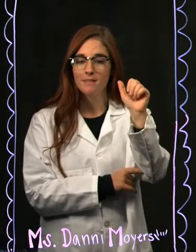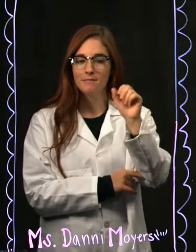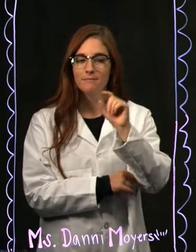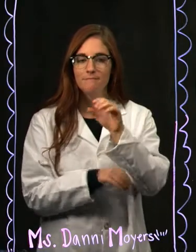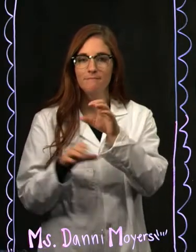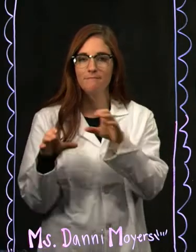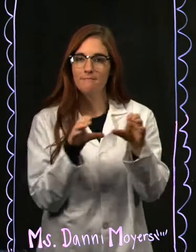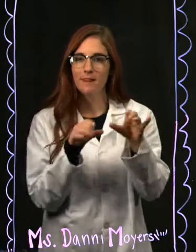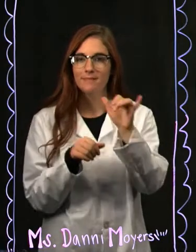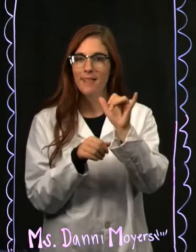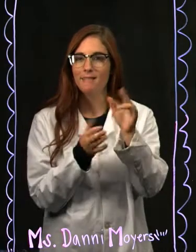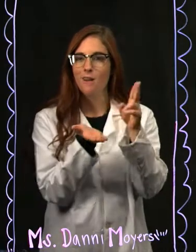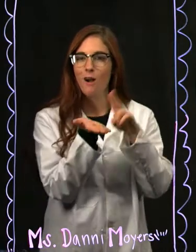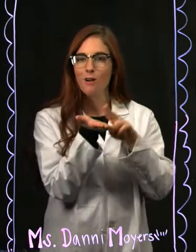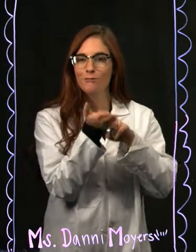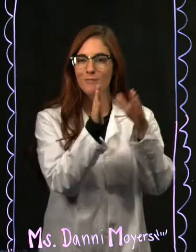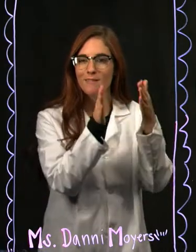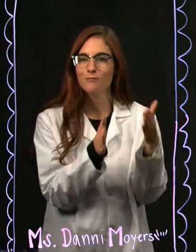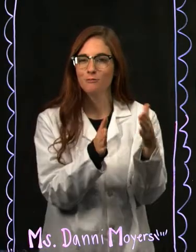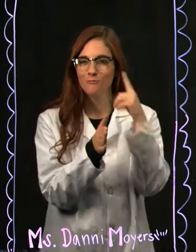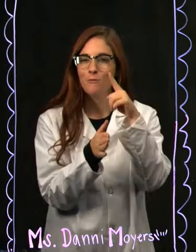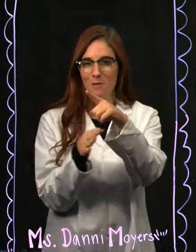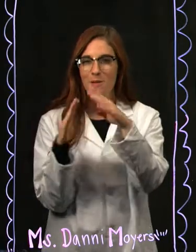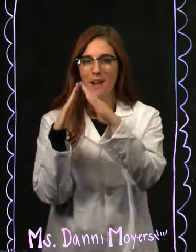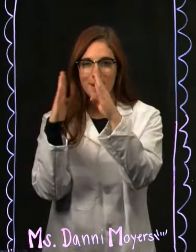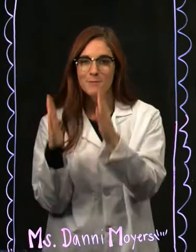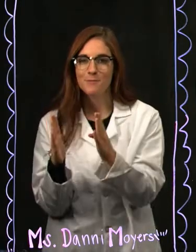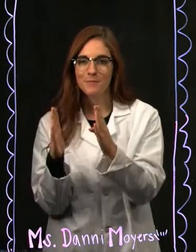as the contractor.